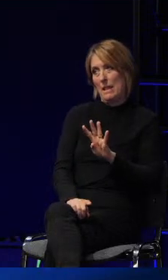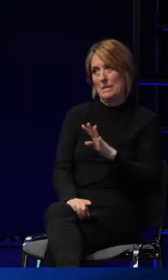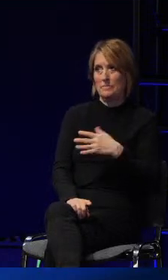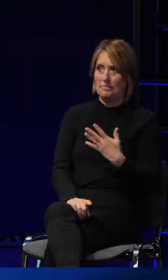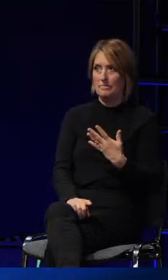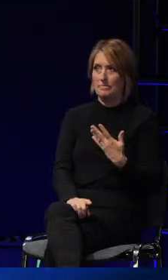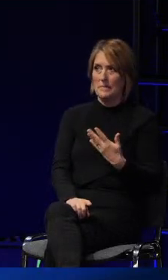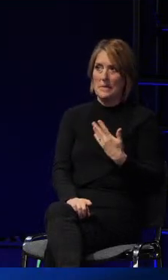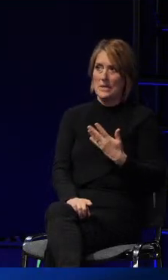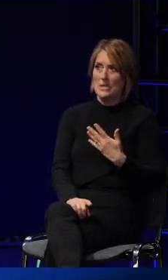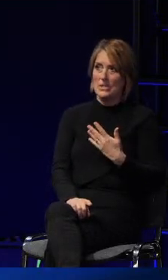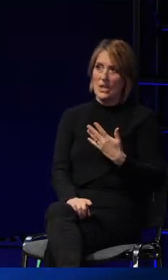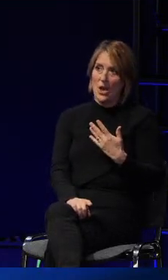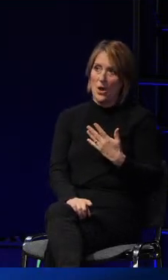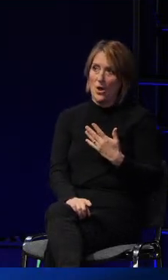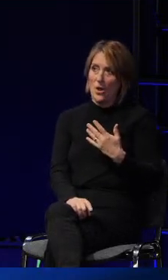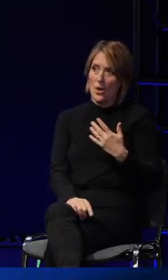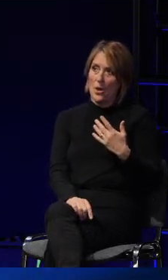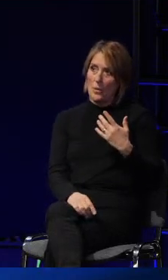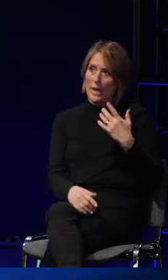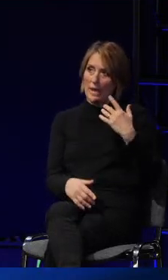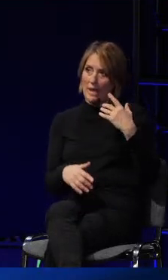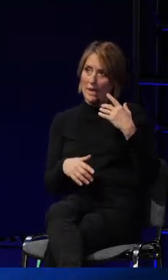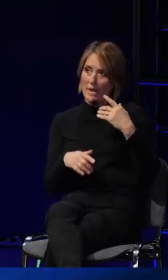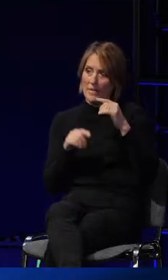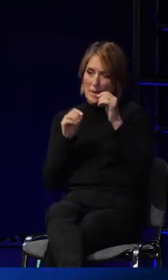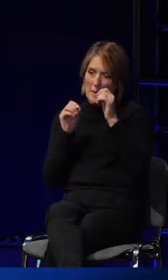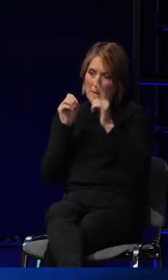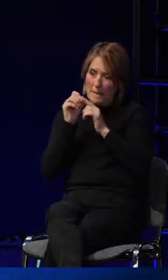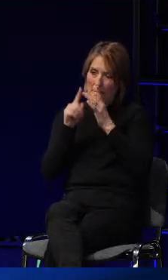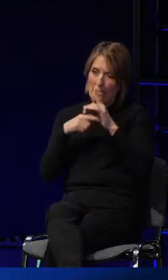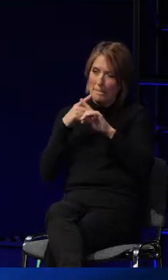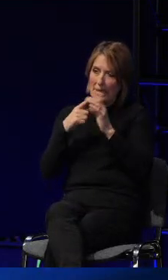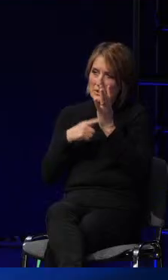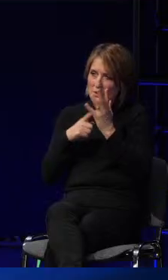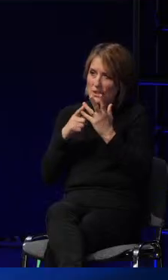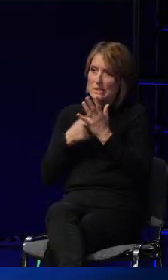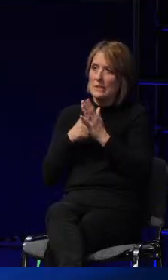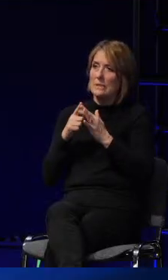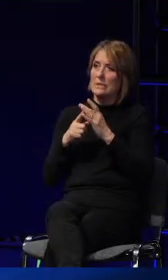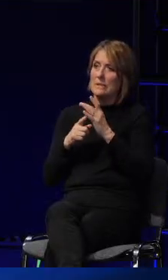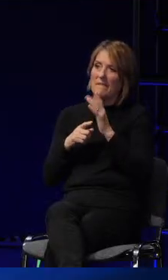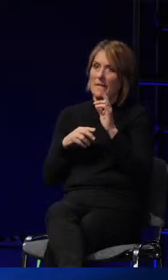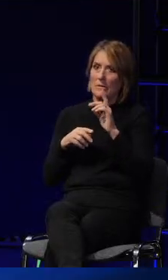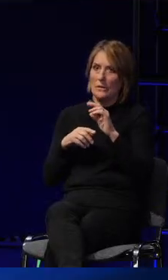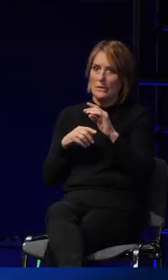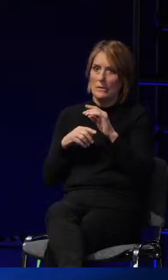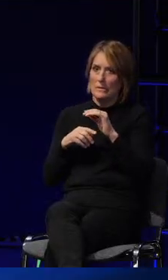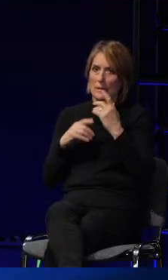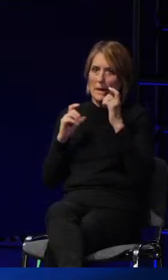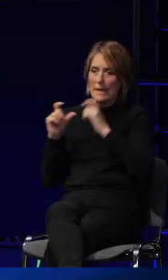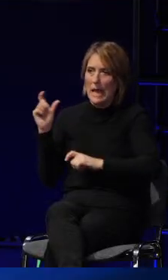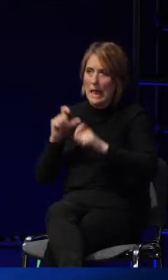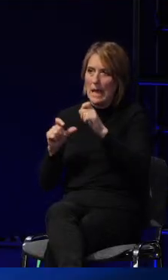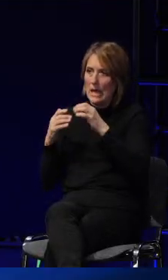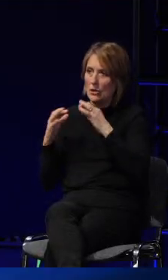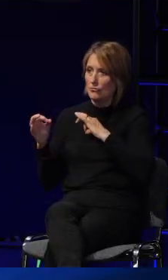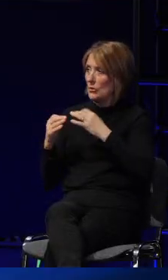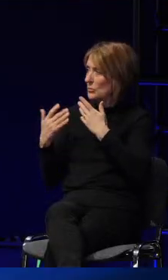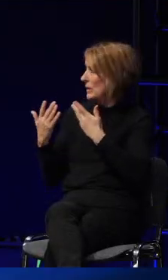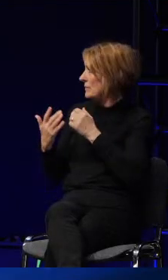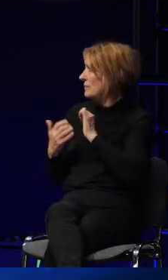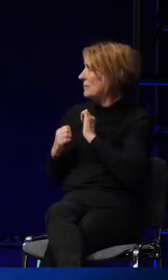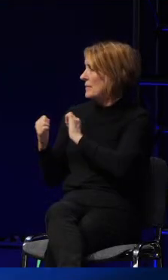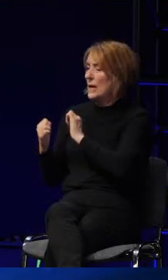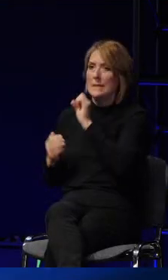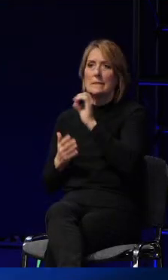Where are we going with fixtures, with color, with control? If you guys want to give a last thought on that. I think for me, in my experience